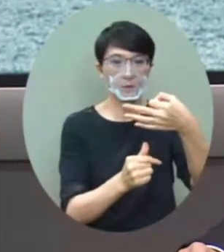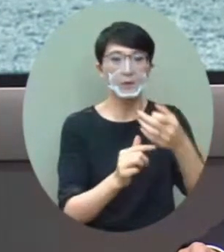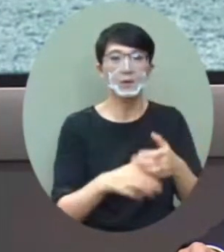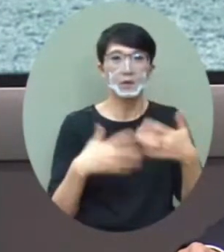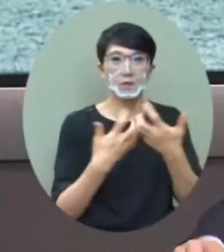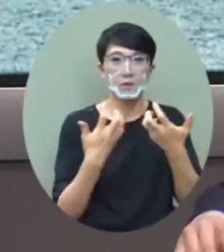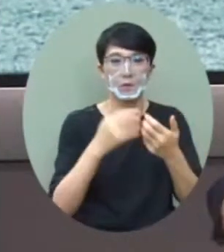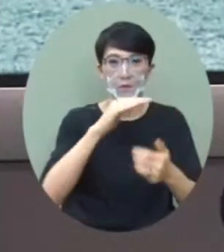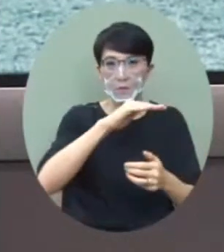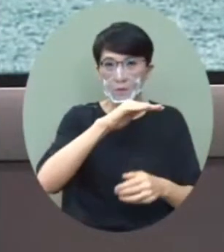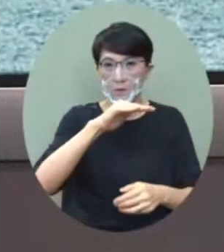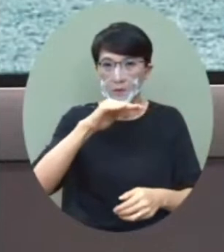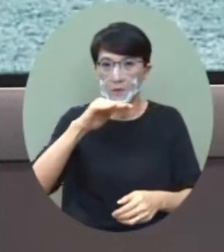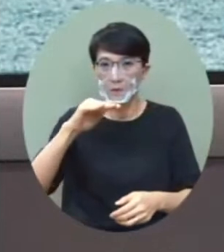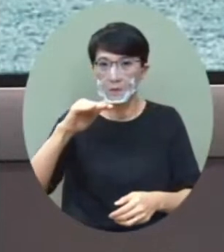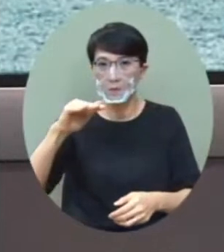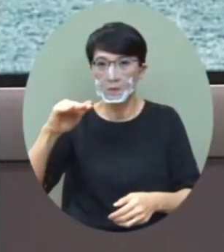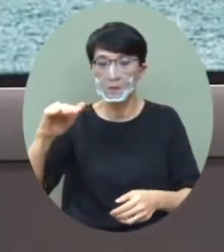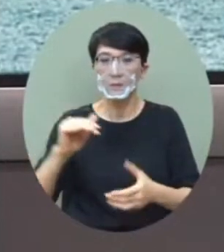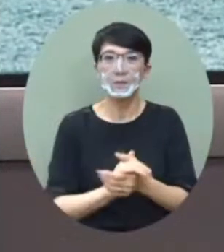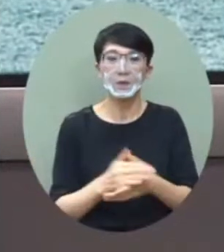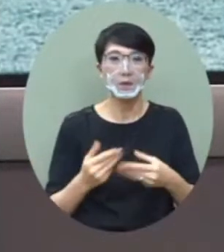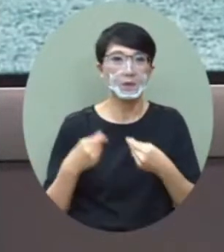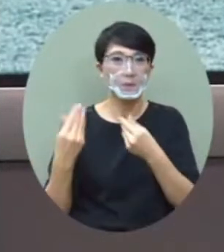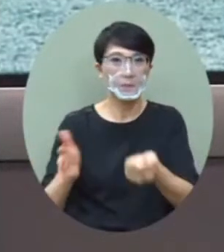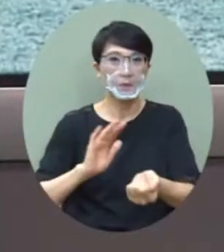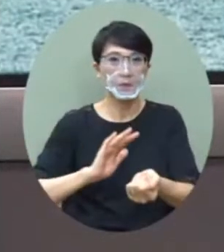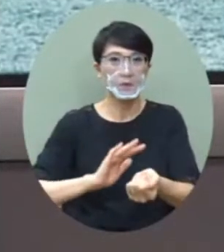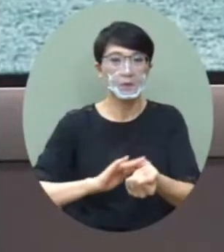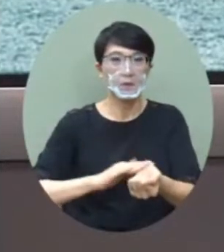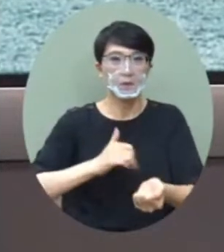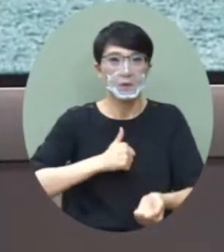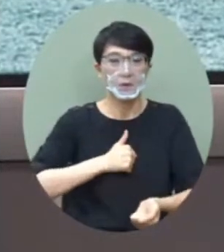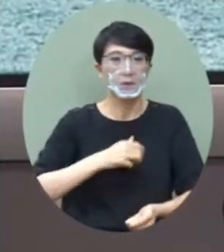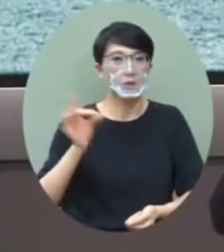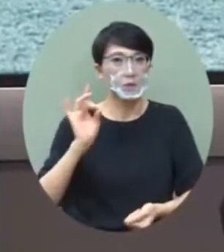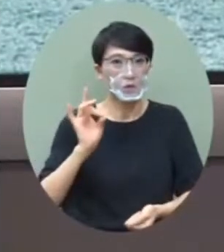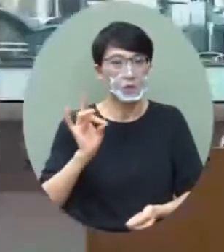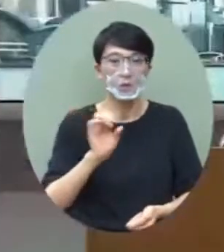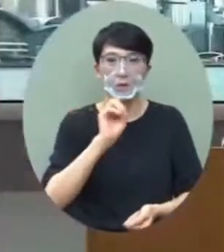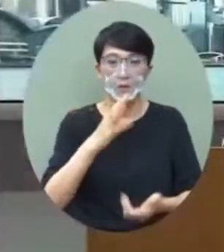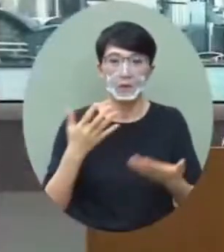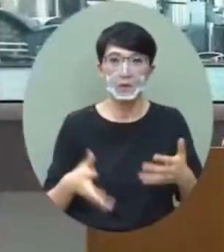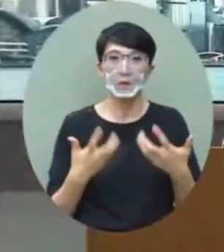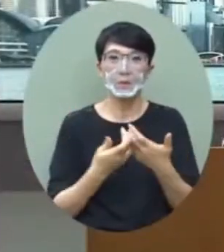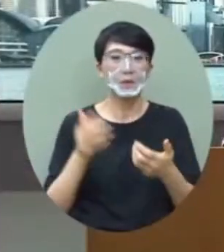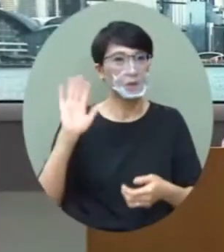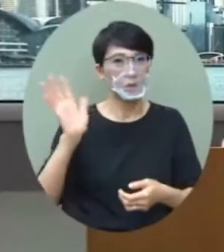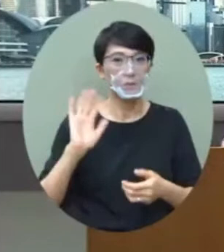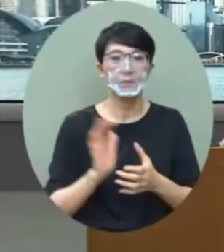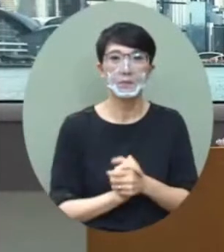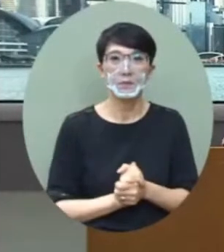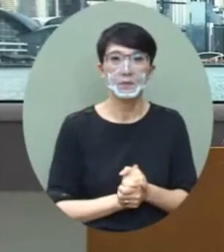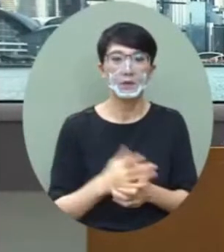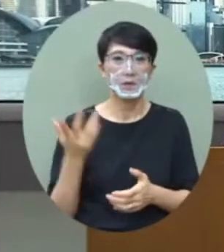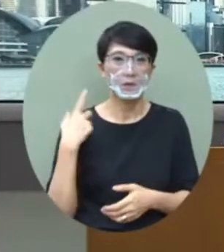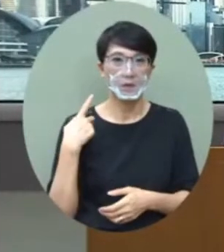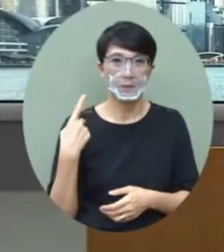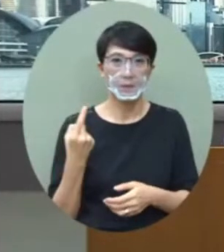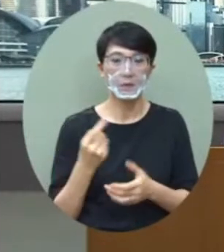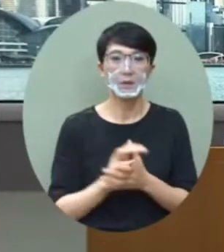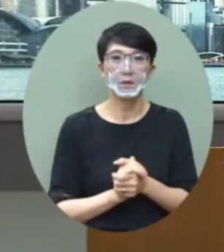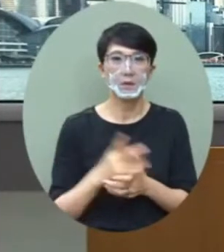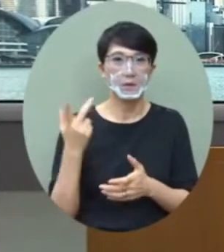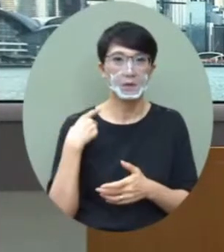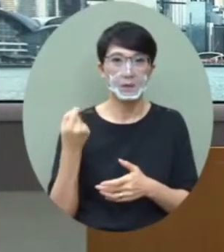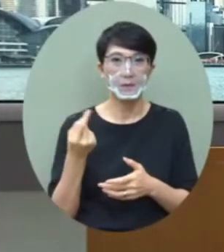positive image, and then the follow-up action would follow. And so the number of an isolation order would be easier. The number has been